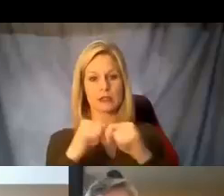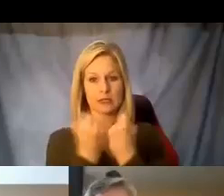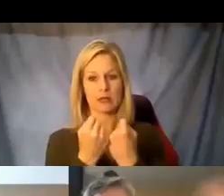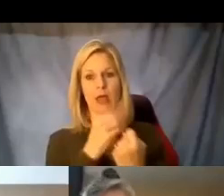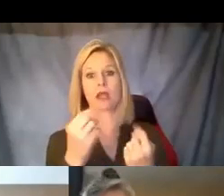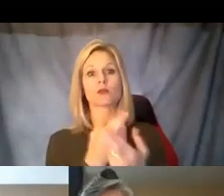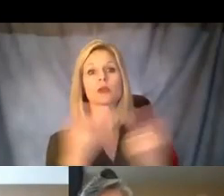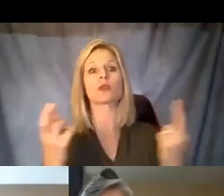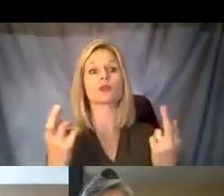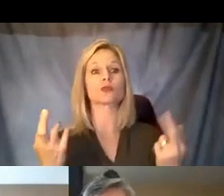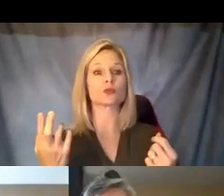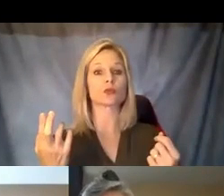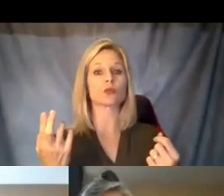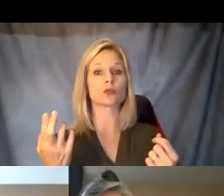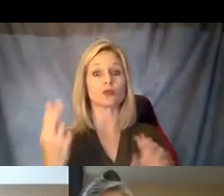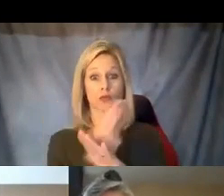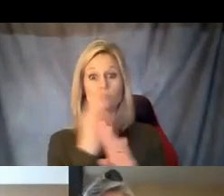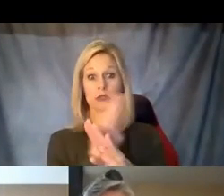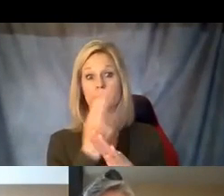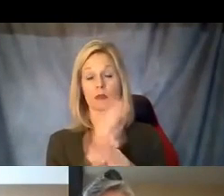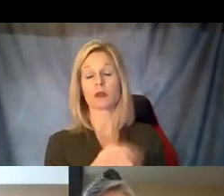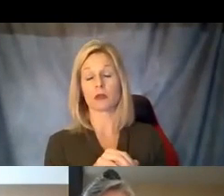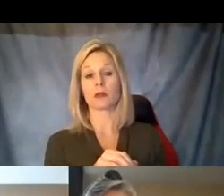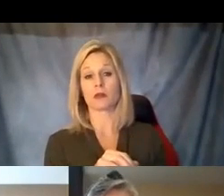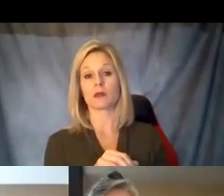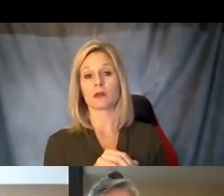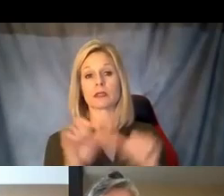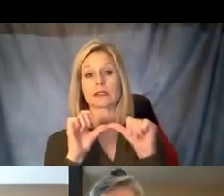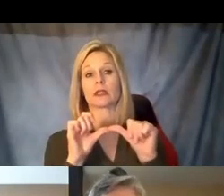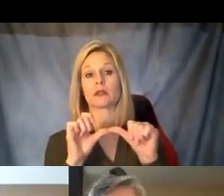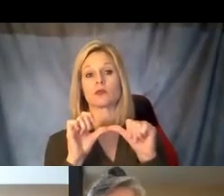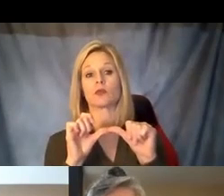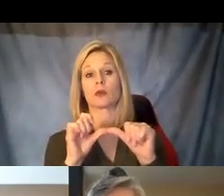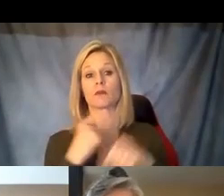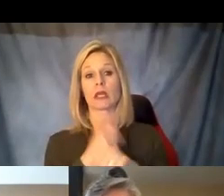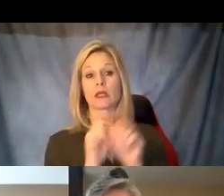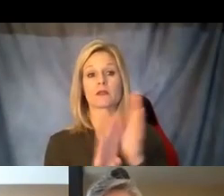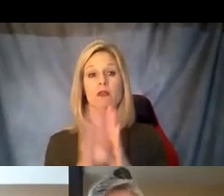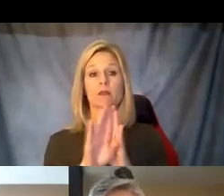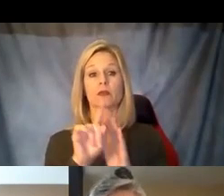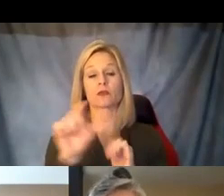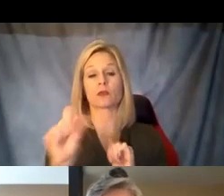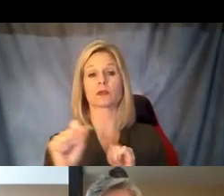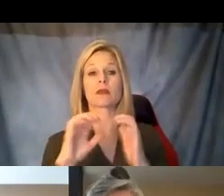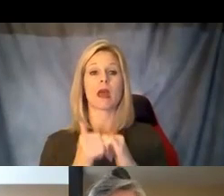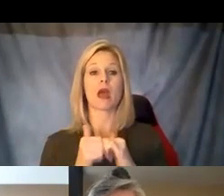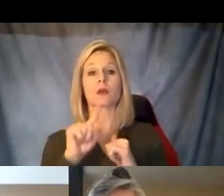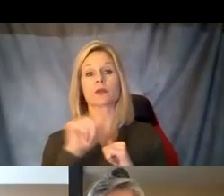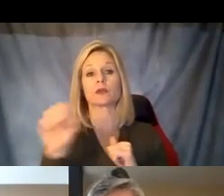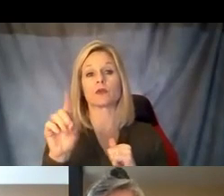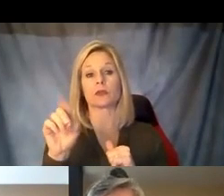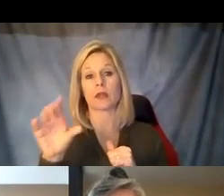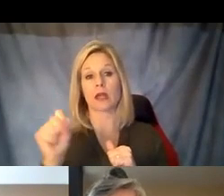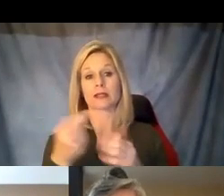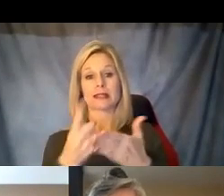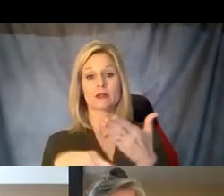to utilize to actually keep making tools. The how-to documents are another place. Next week, we're